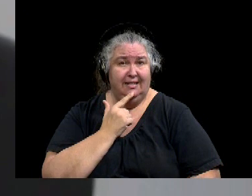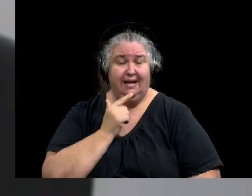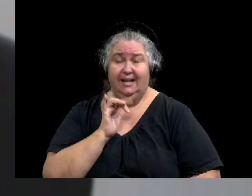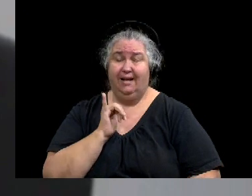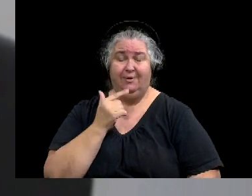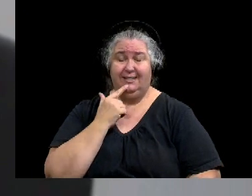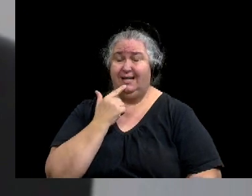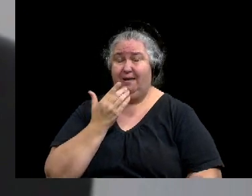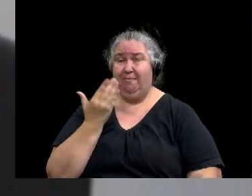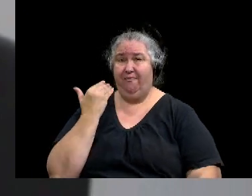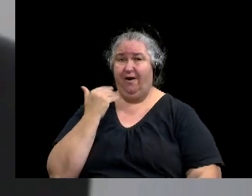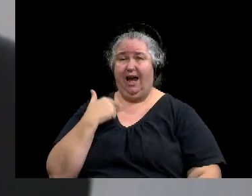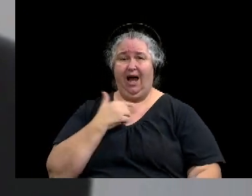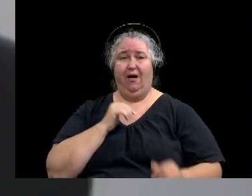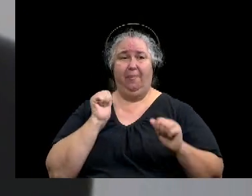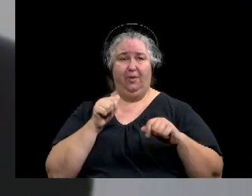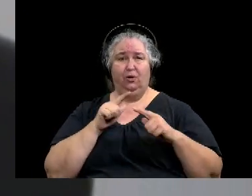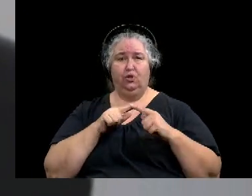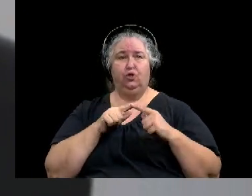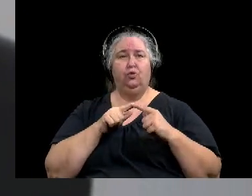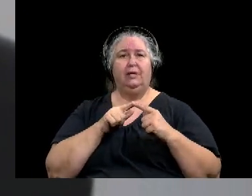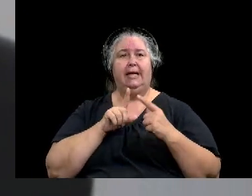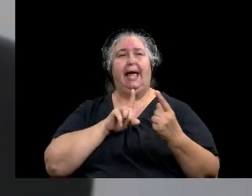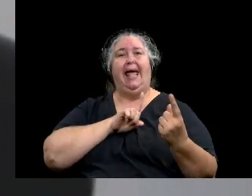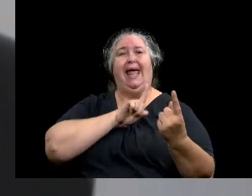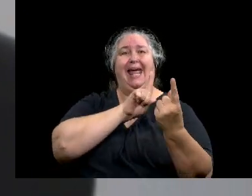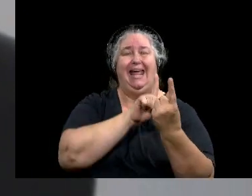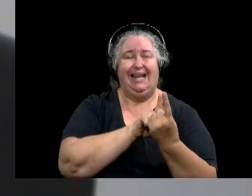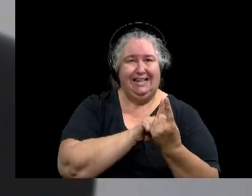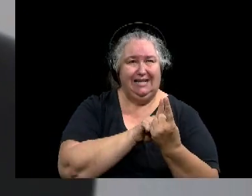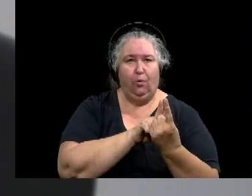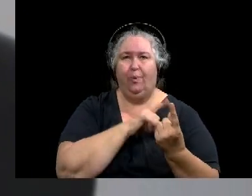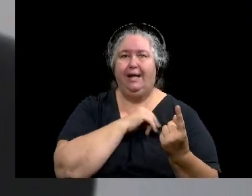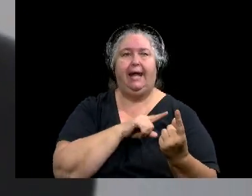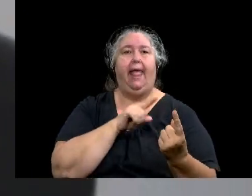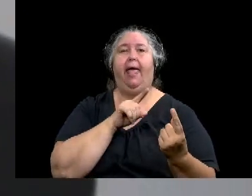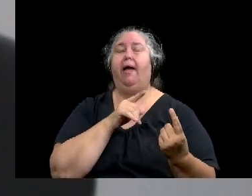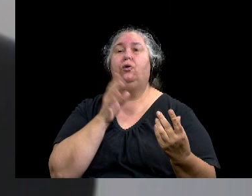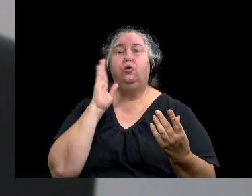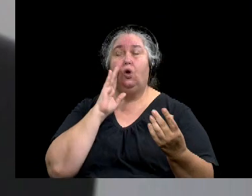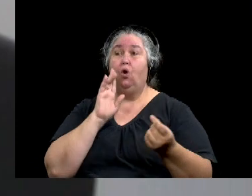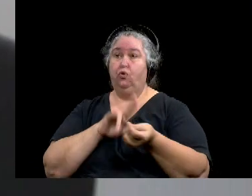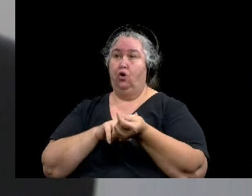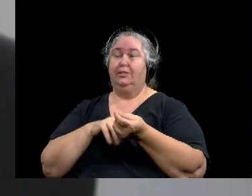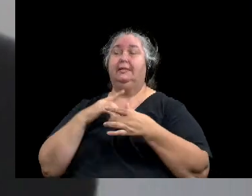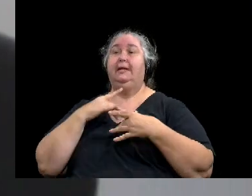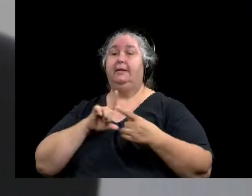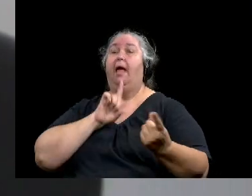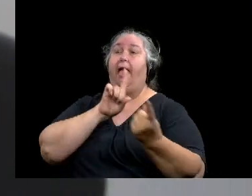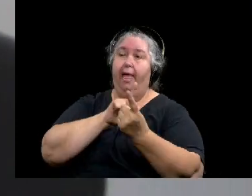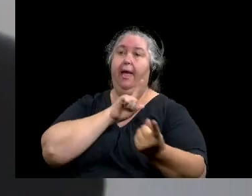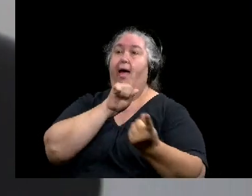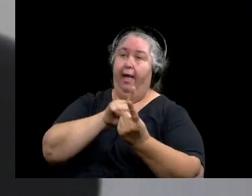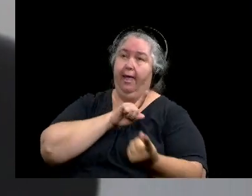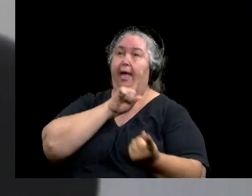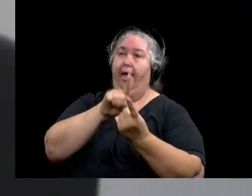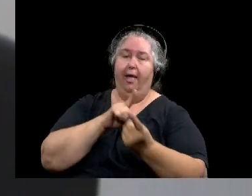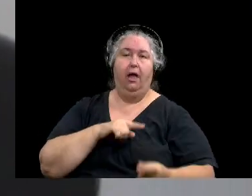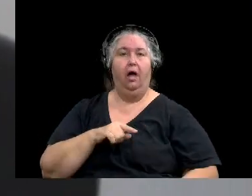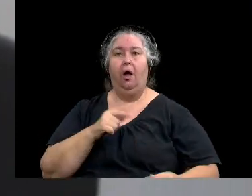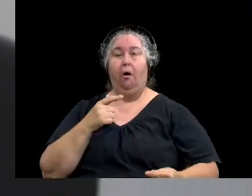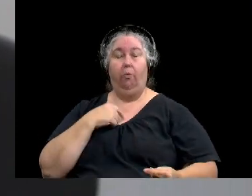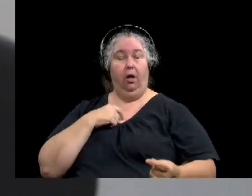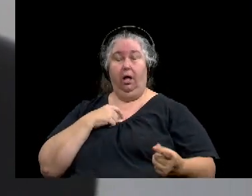ago too, our ability to interact with those patients is impaired. We're wearing PPE, which can